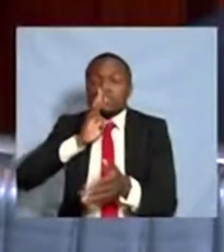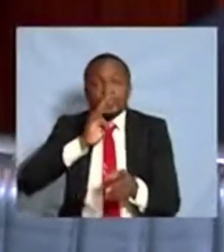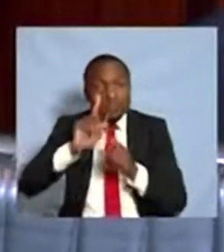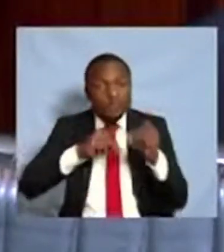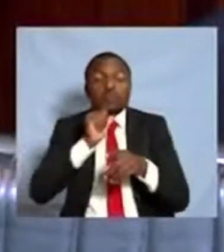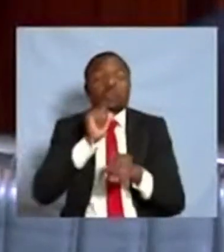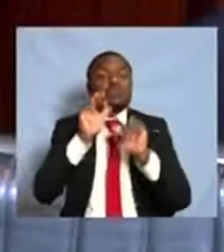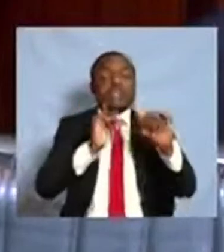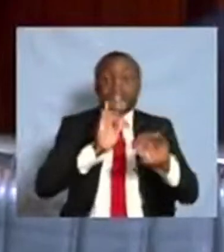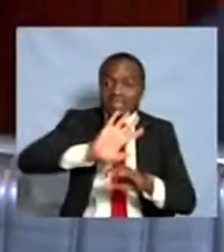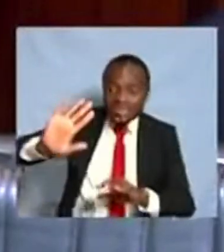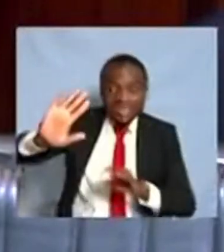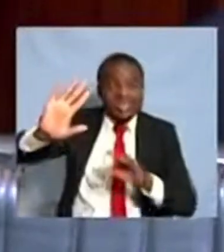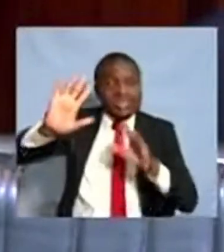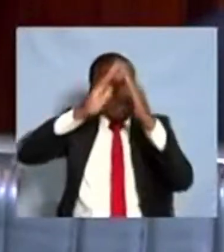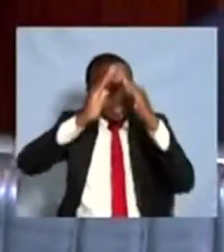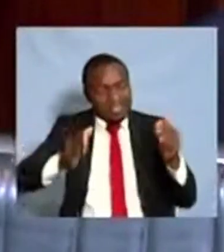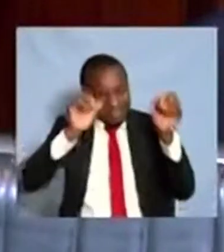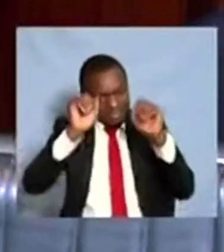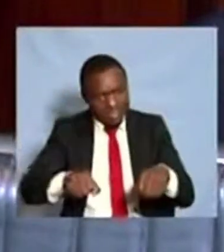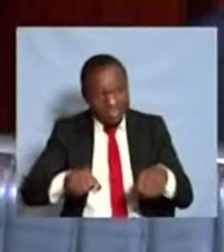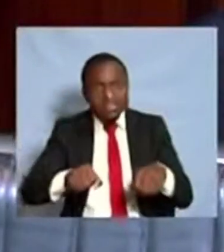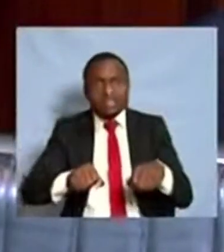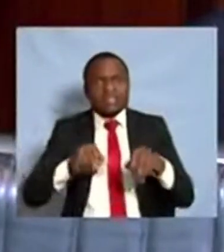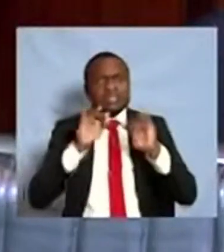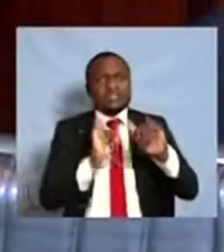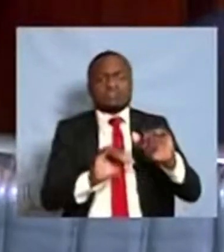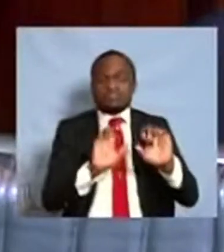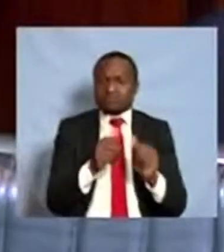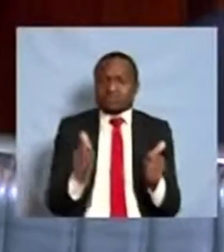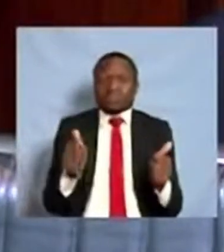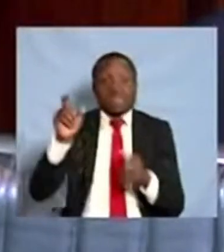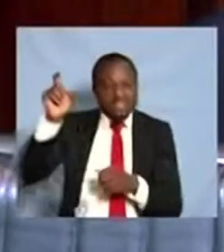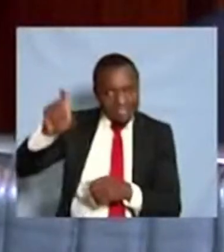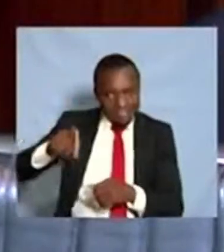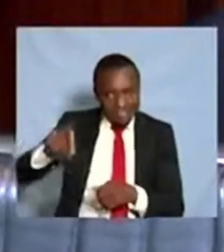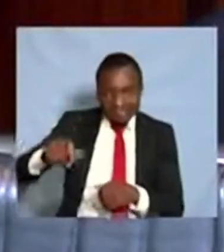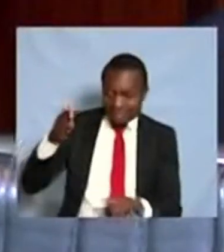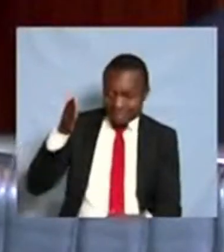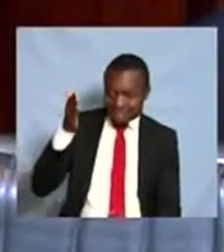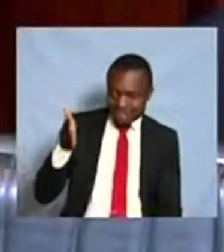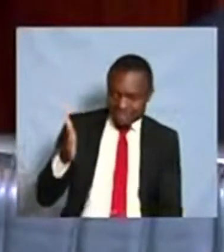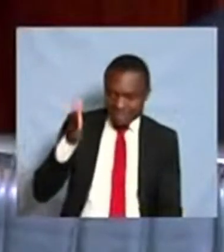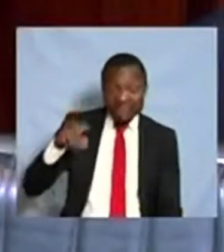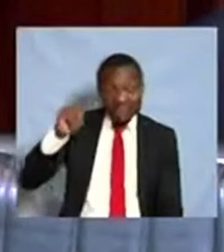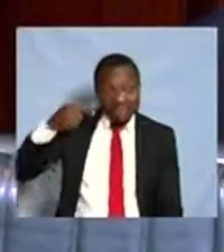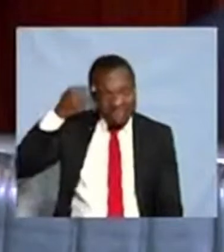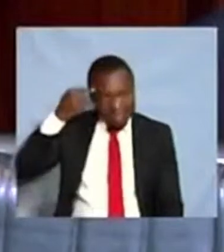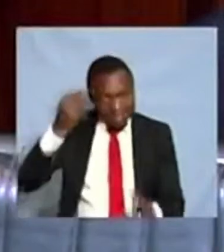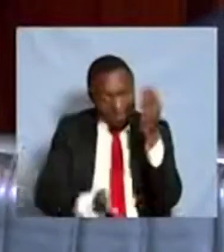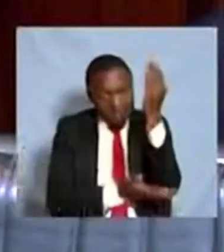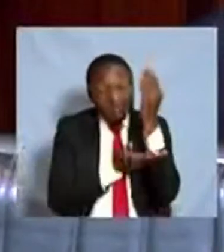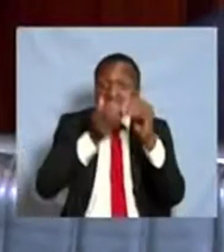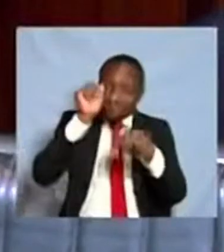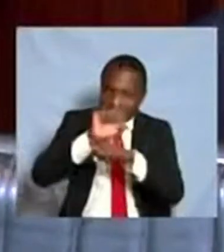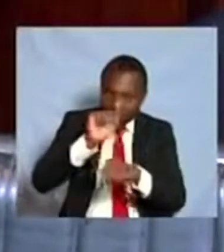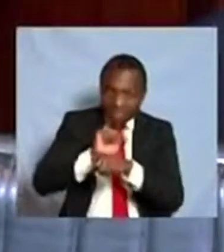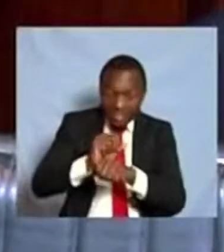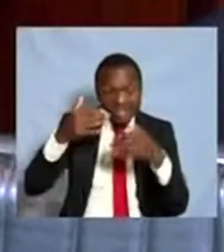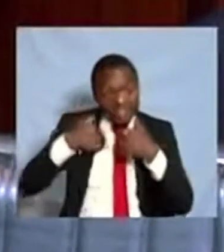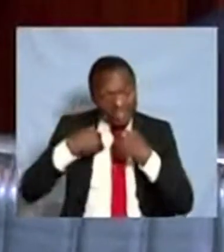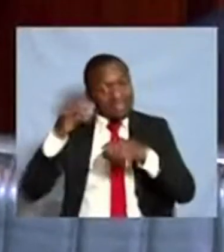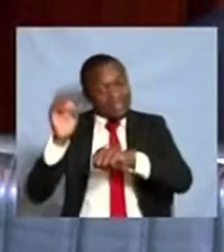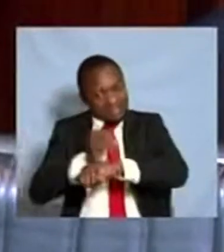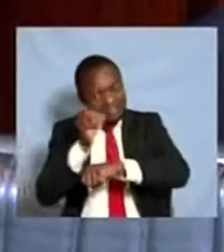houses, so that they can be able to live decently. So we need UPND to up its game. It does have the opportunity. It does